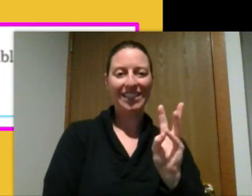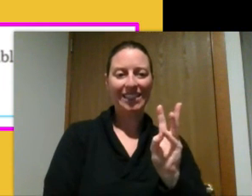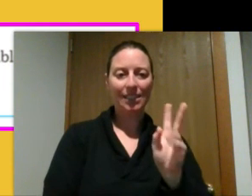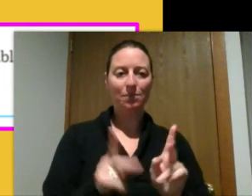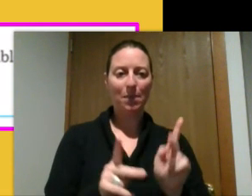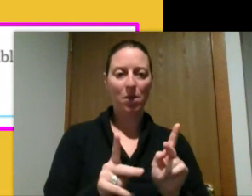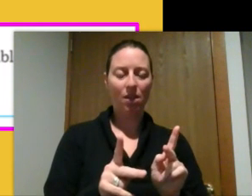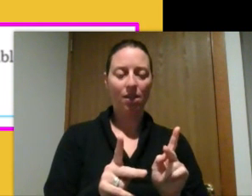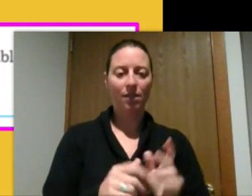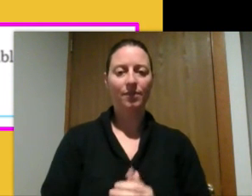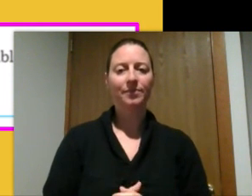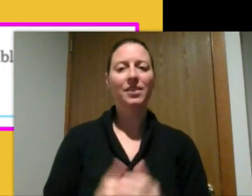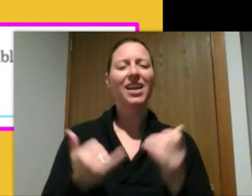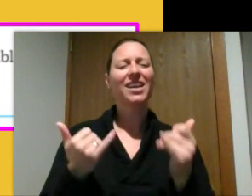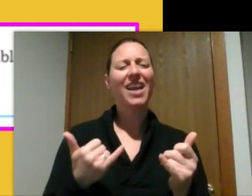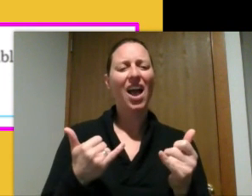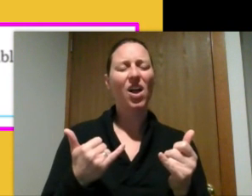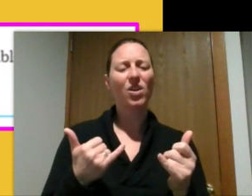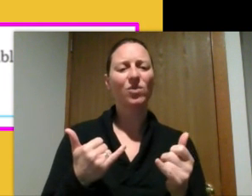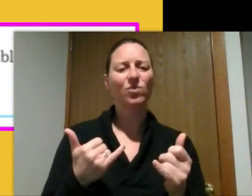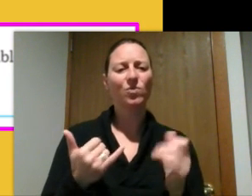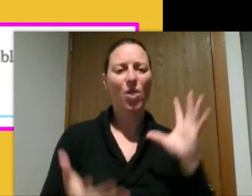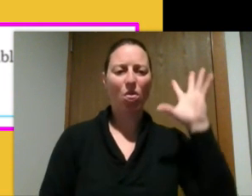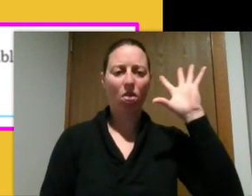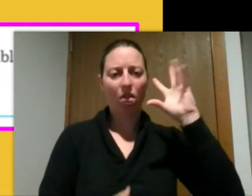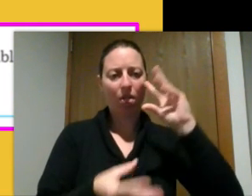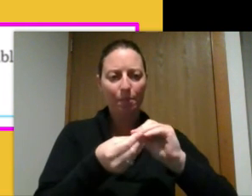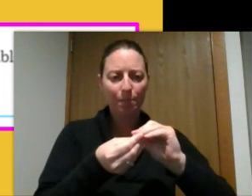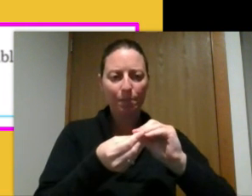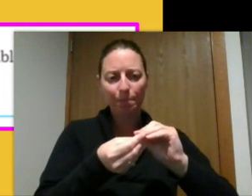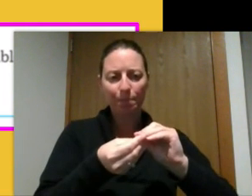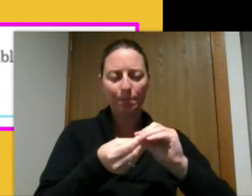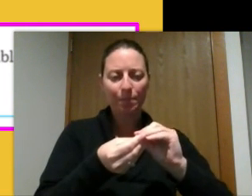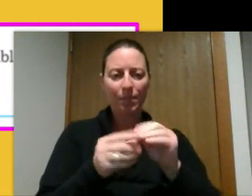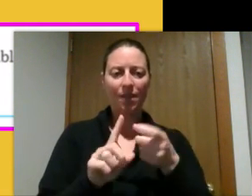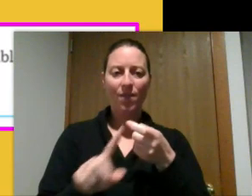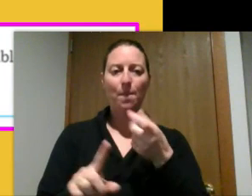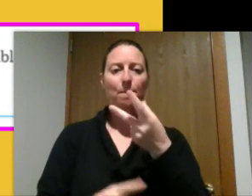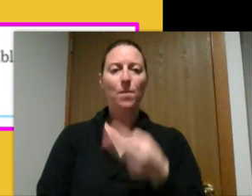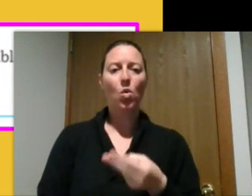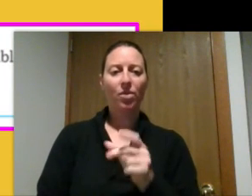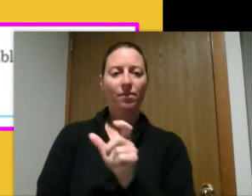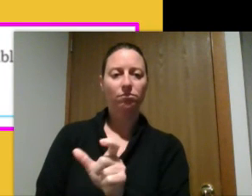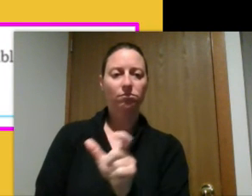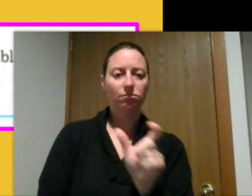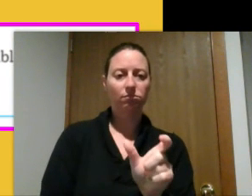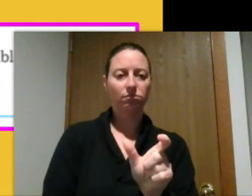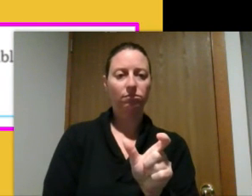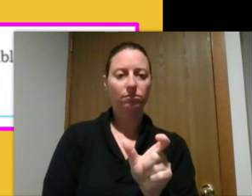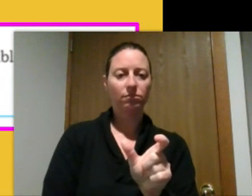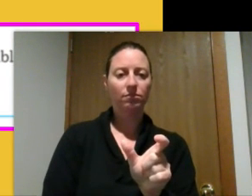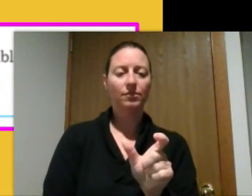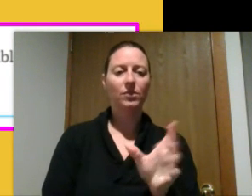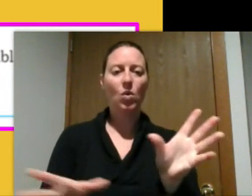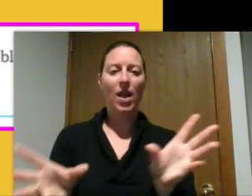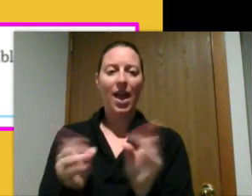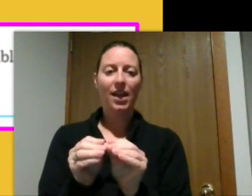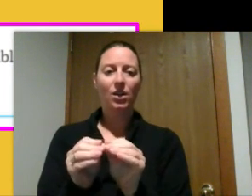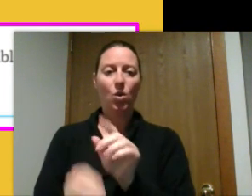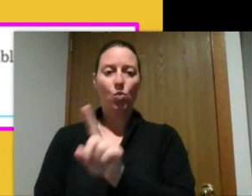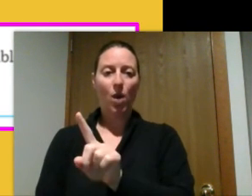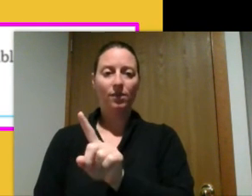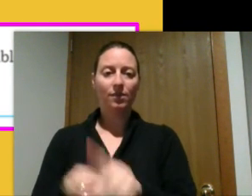category. Now we need to find the total from both intervals. So we're going to add 1